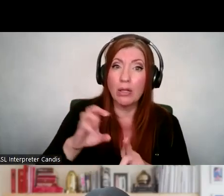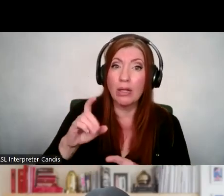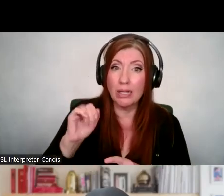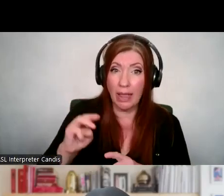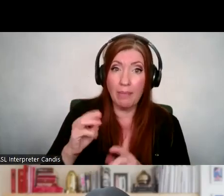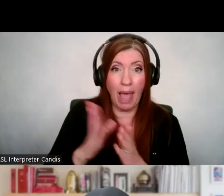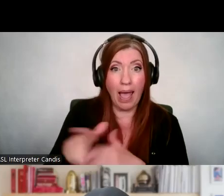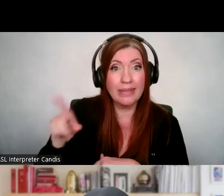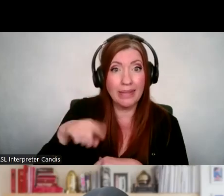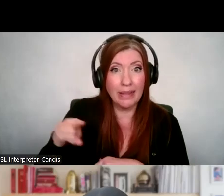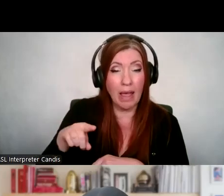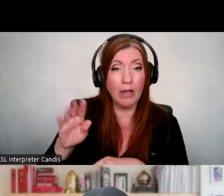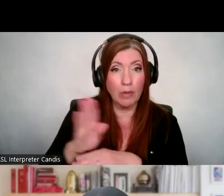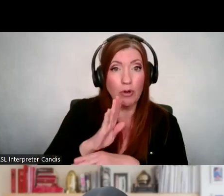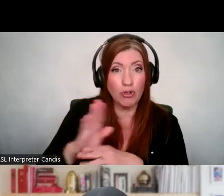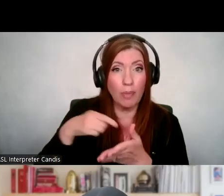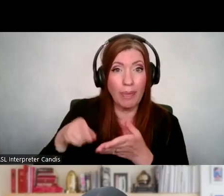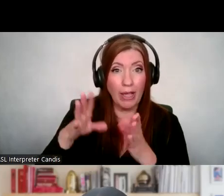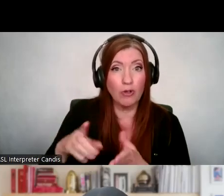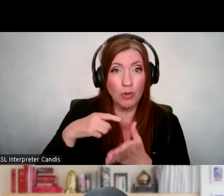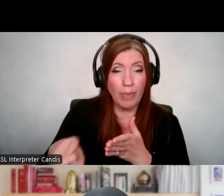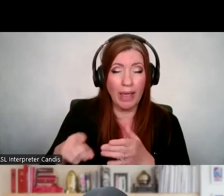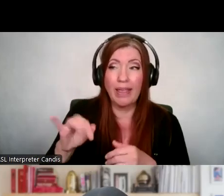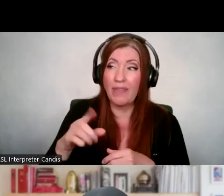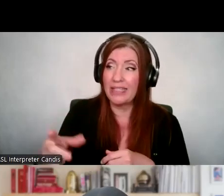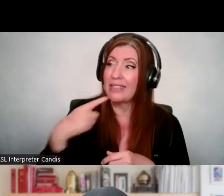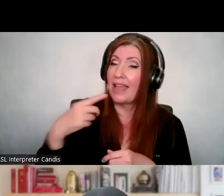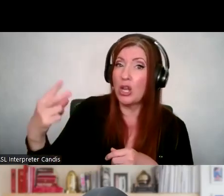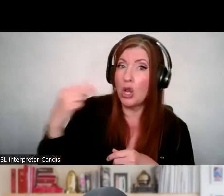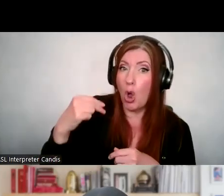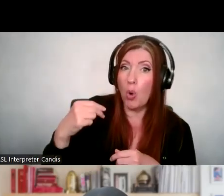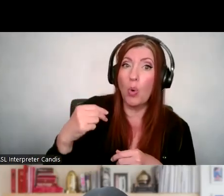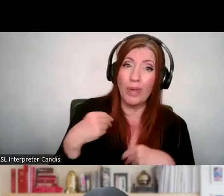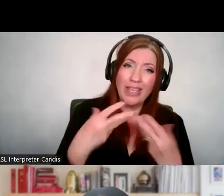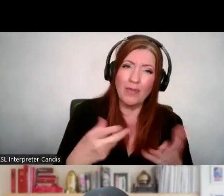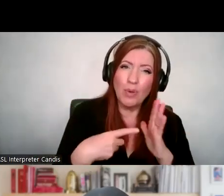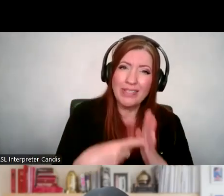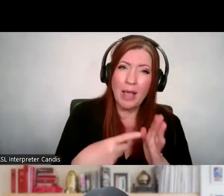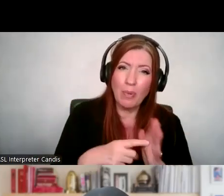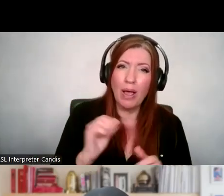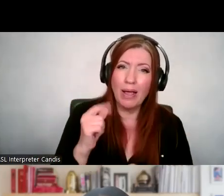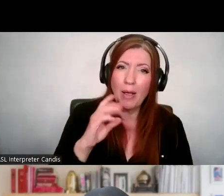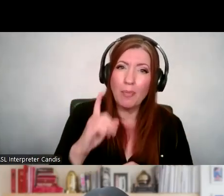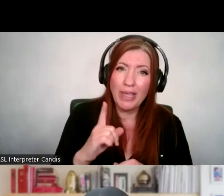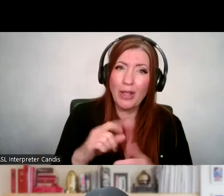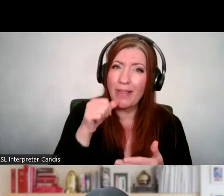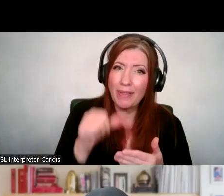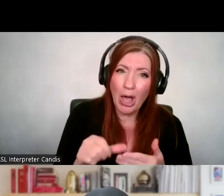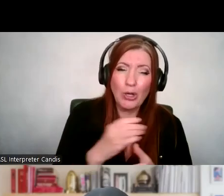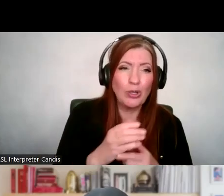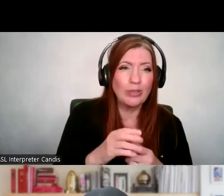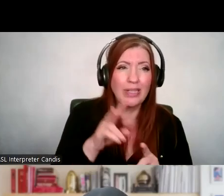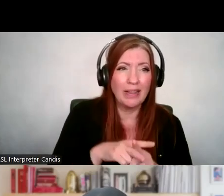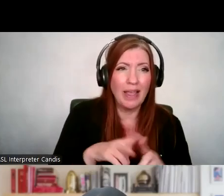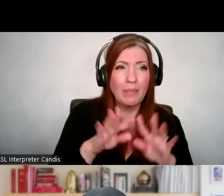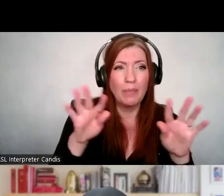it. And if you get a no, we actually give you examples of appeal letters that you can use, claim forms, attachments that you can